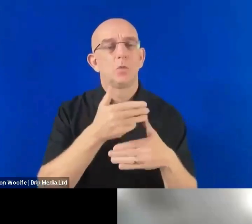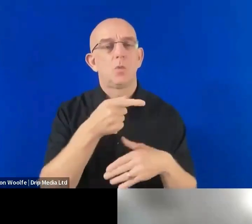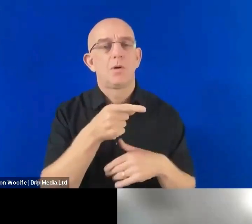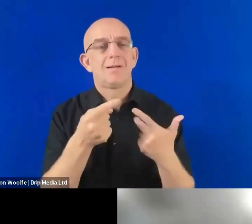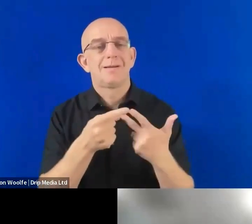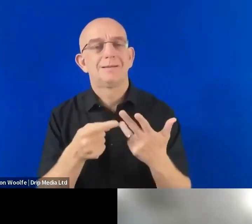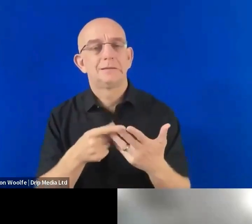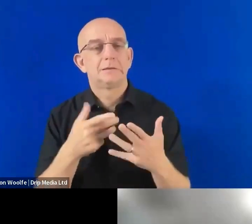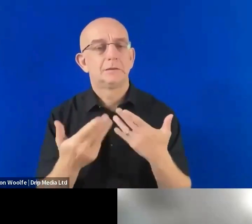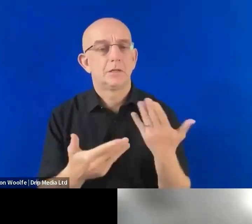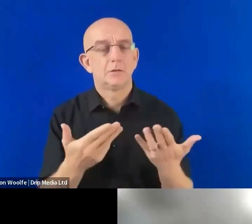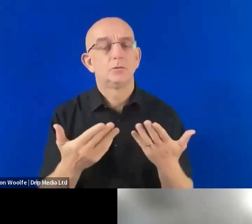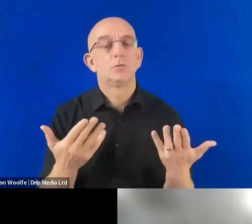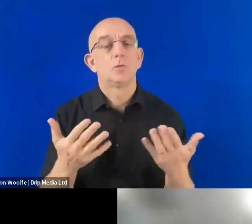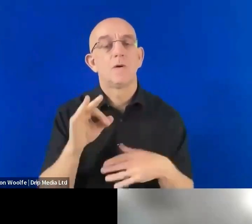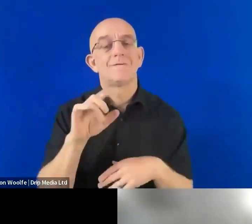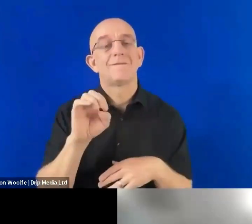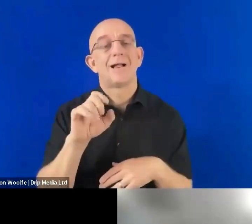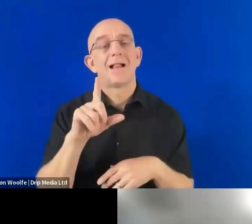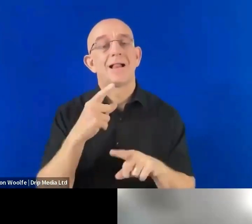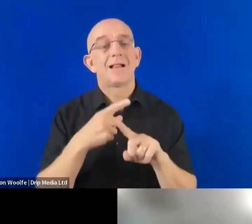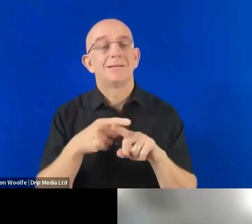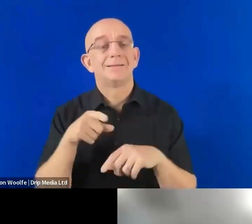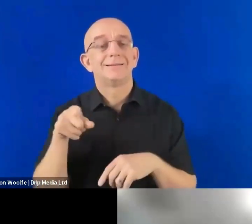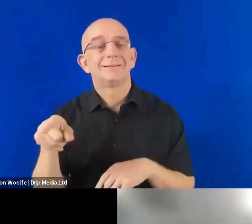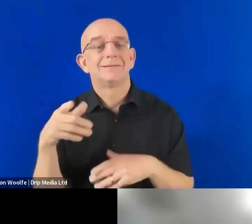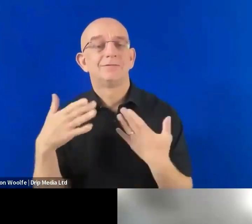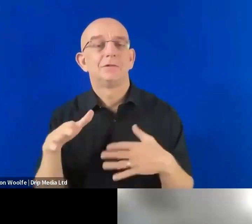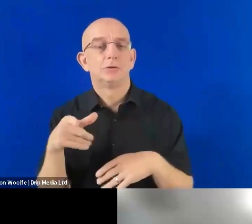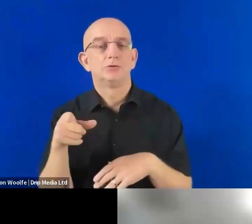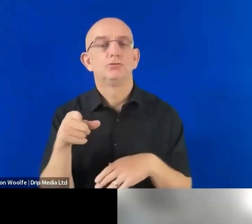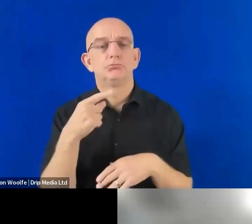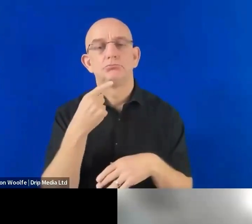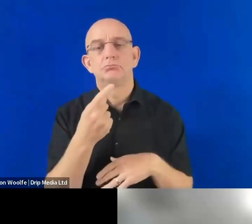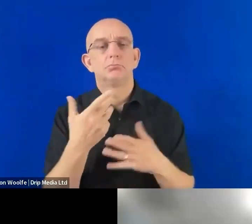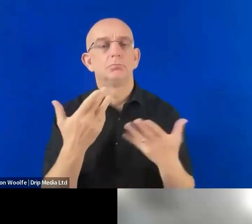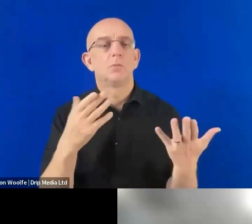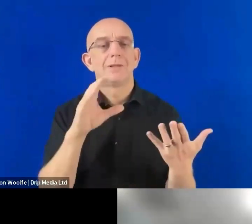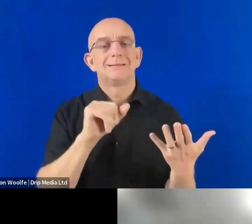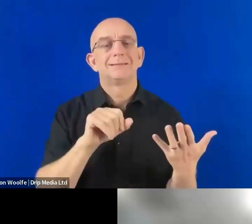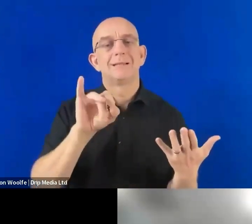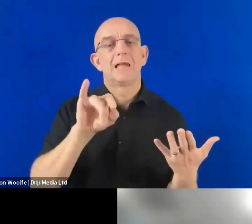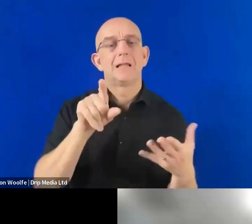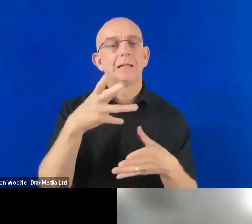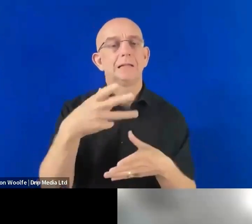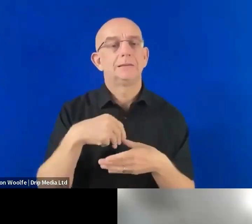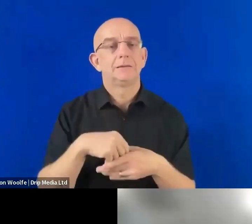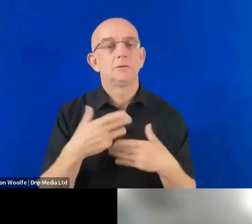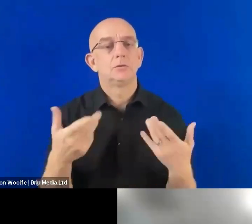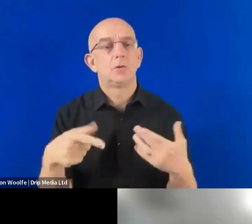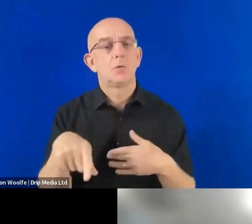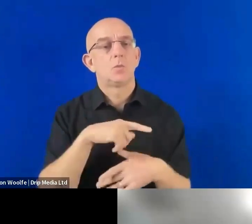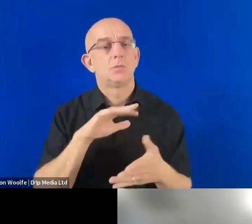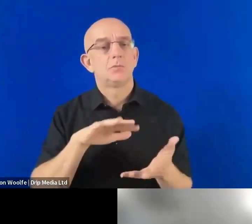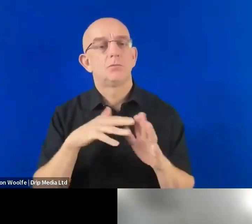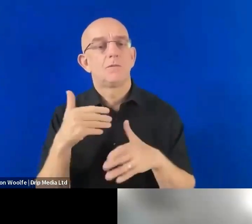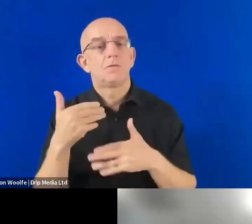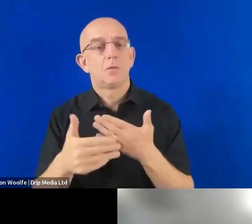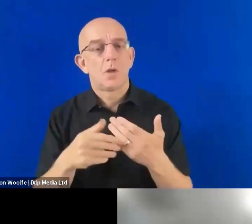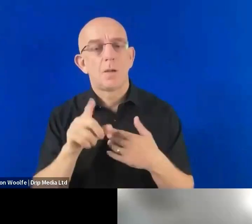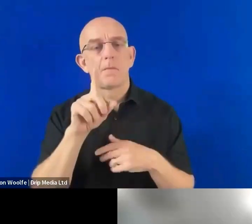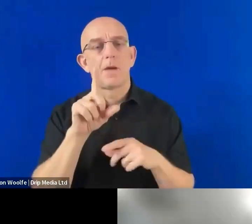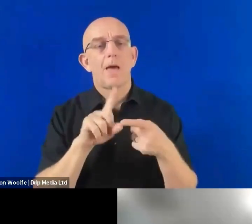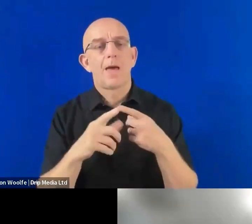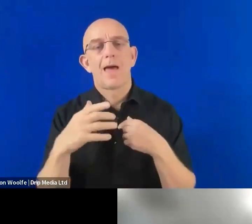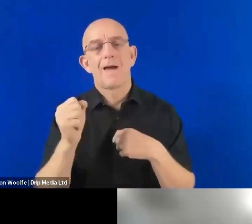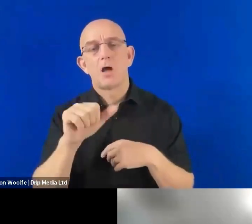with transform, but there's another part. While we are waiting for your input, Felix, can you go